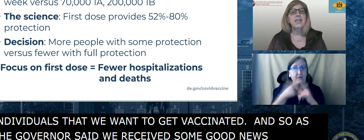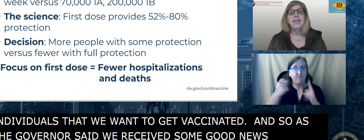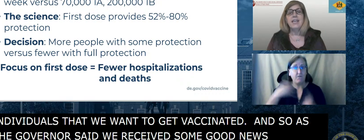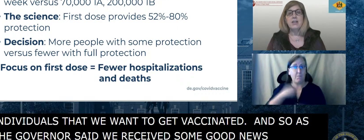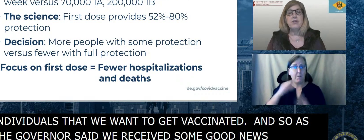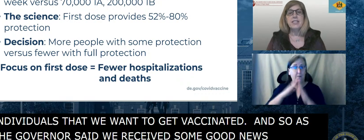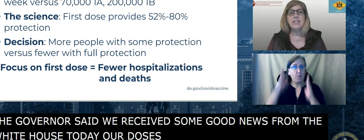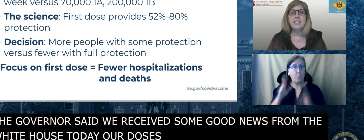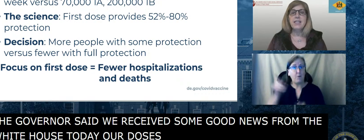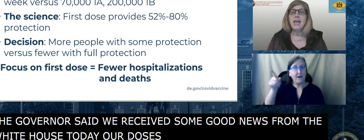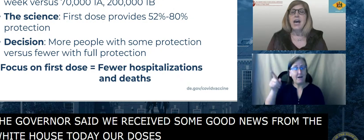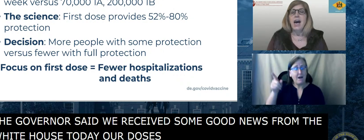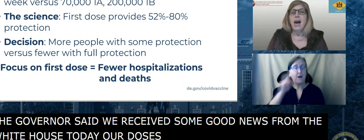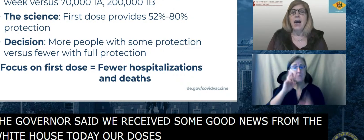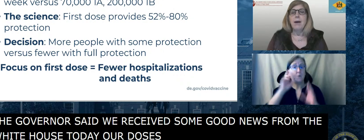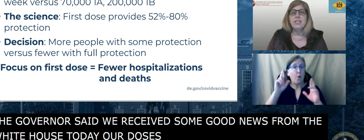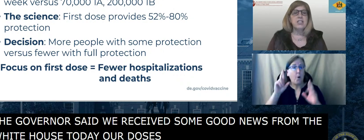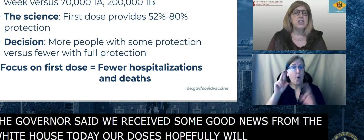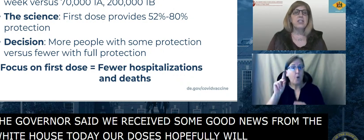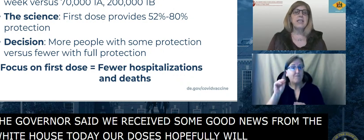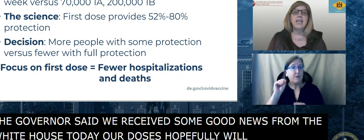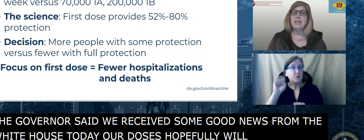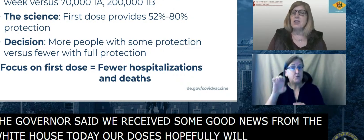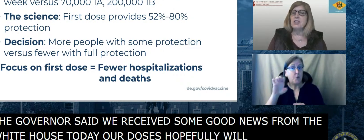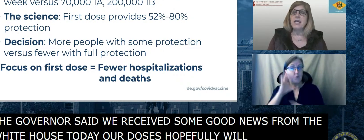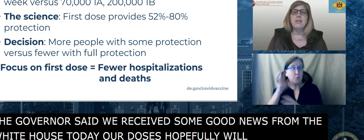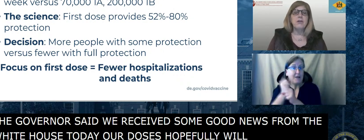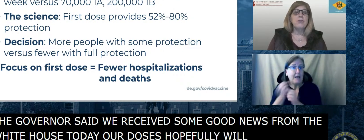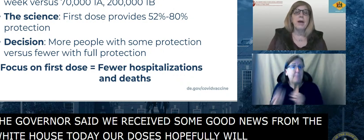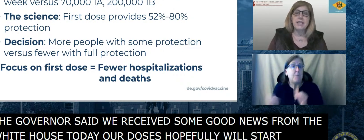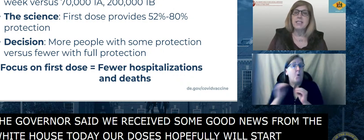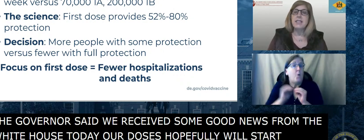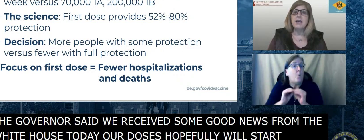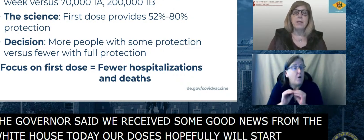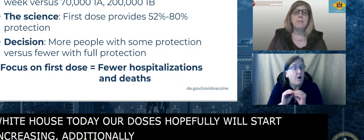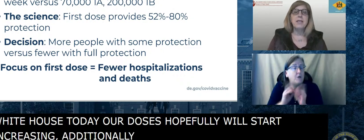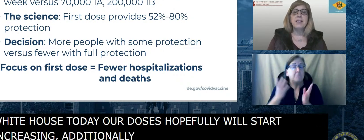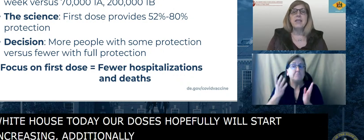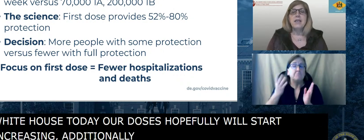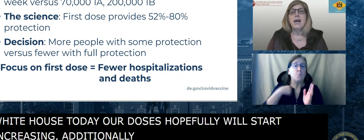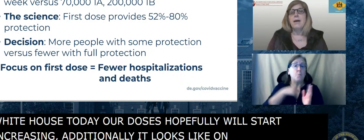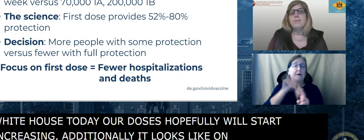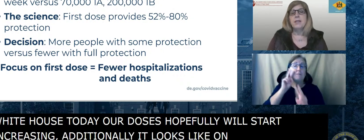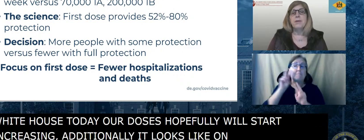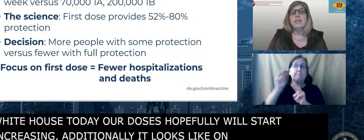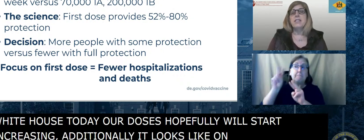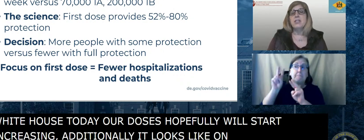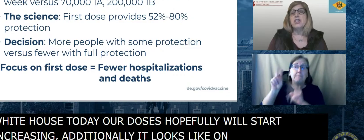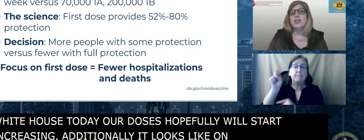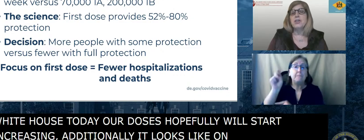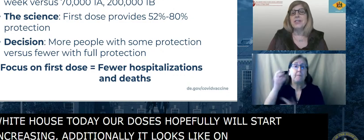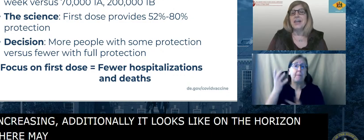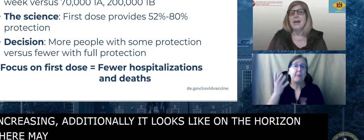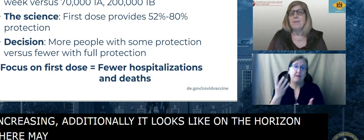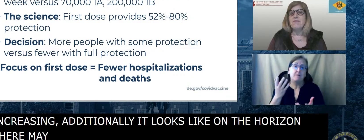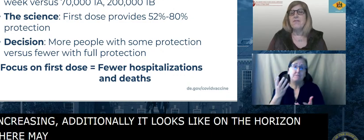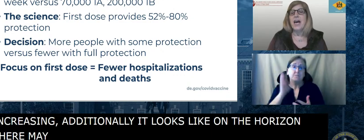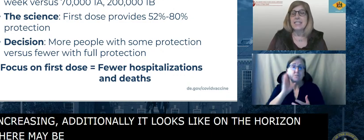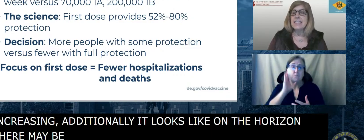start increasing. Additionally, it looks like on the horizon there may be some